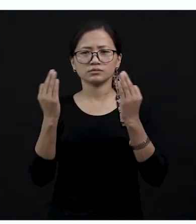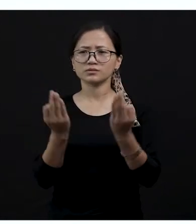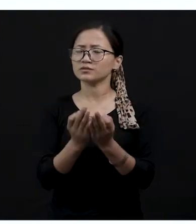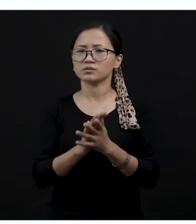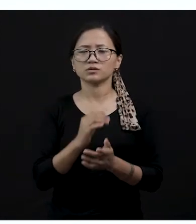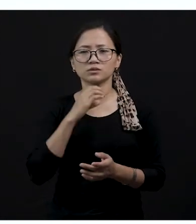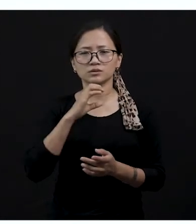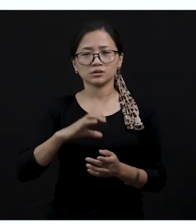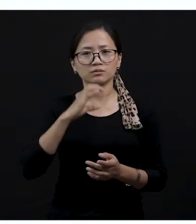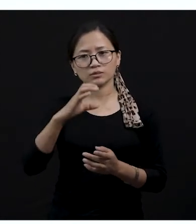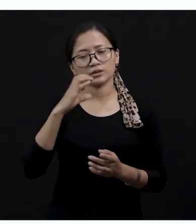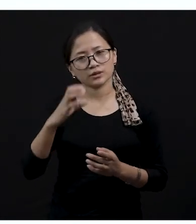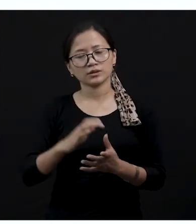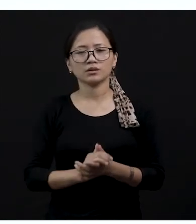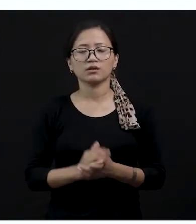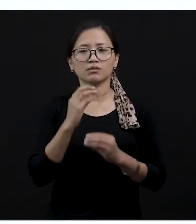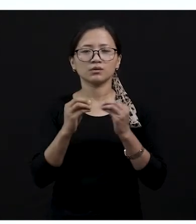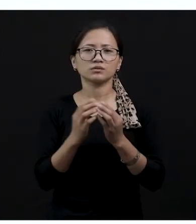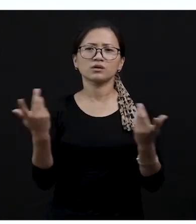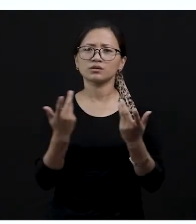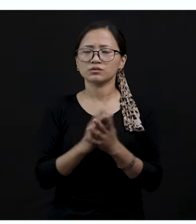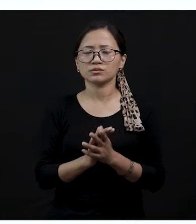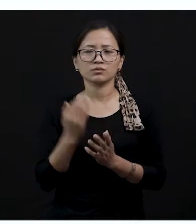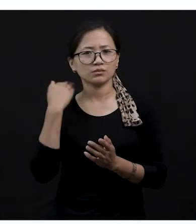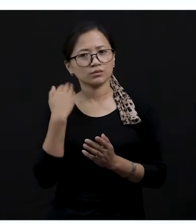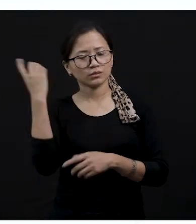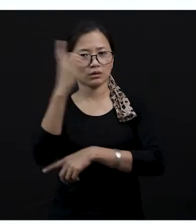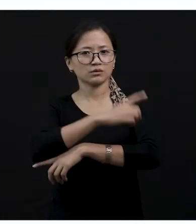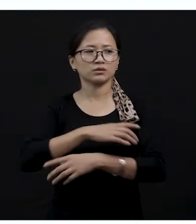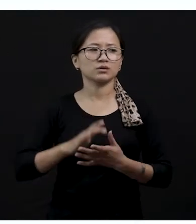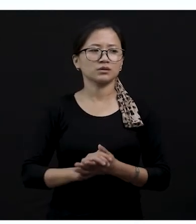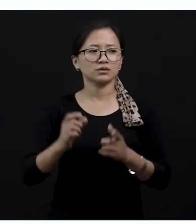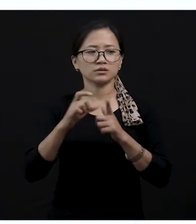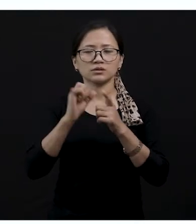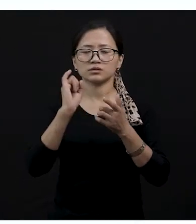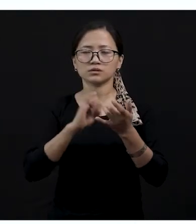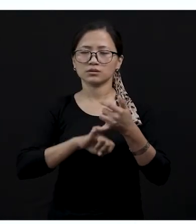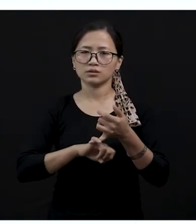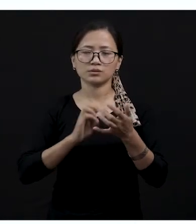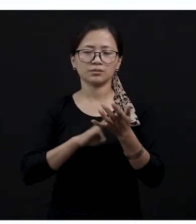their day was, right? So that is grumble. Now, dismal, the